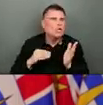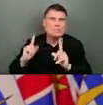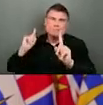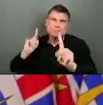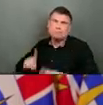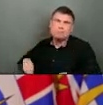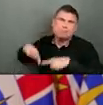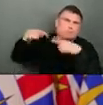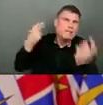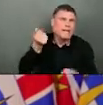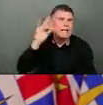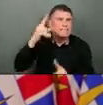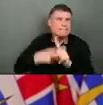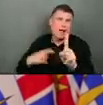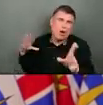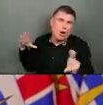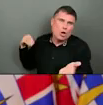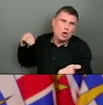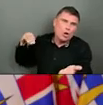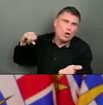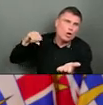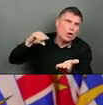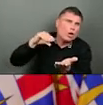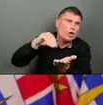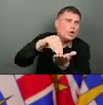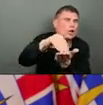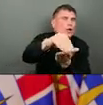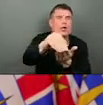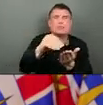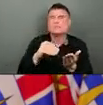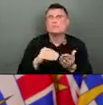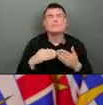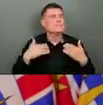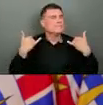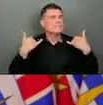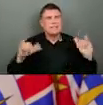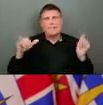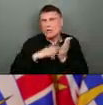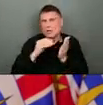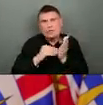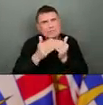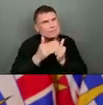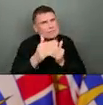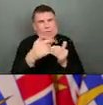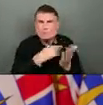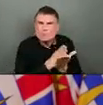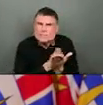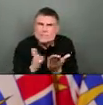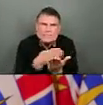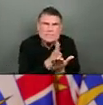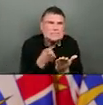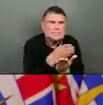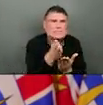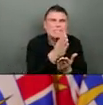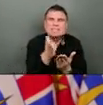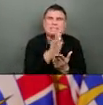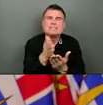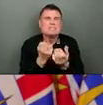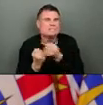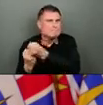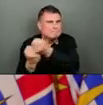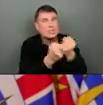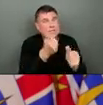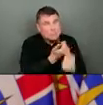months. But we have and continue to have to do our part to get through this extremely challenging time and